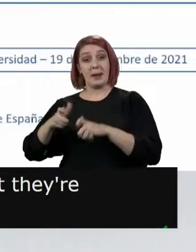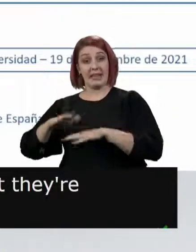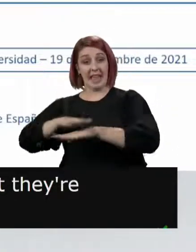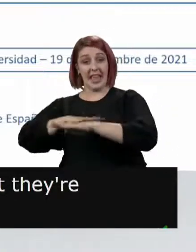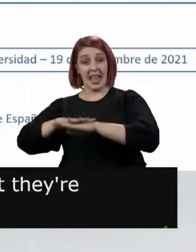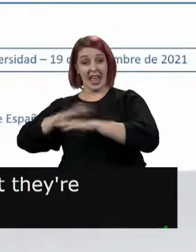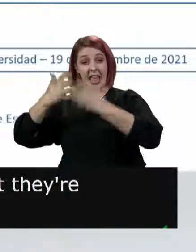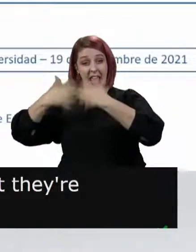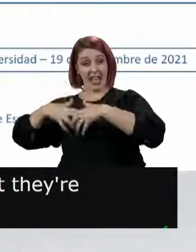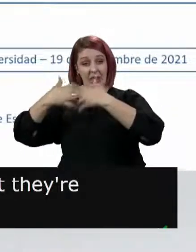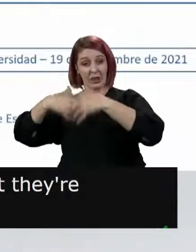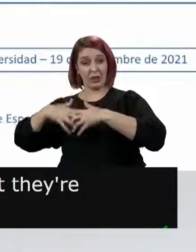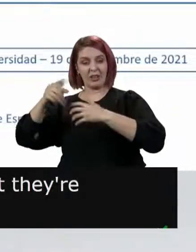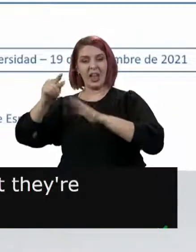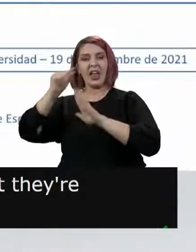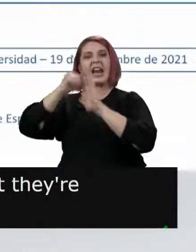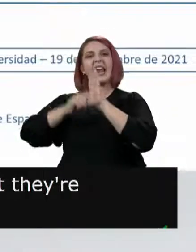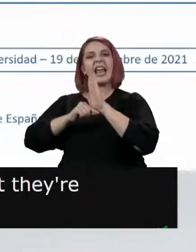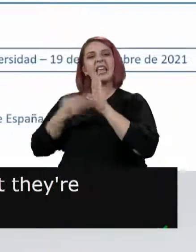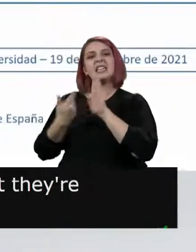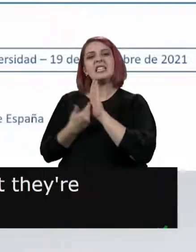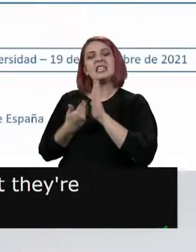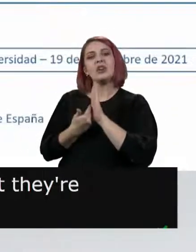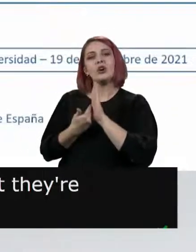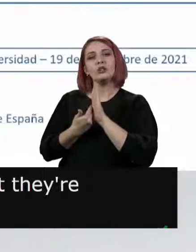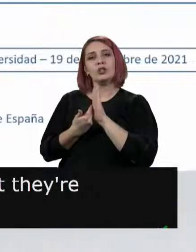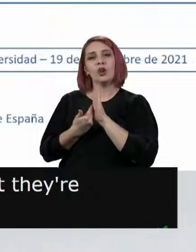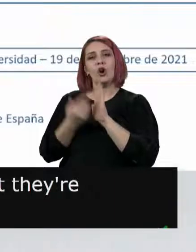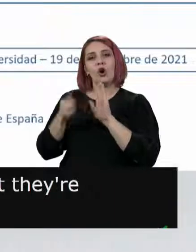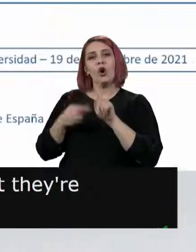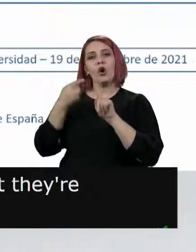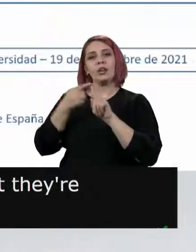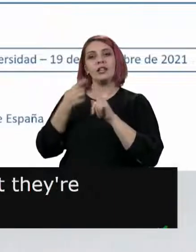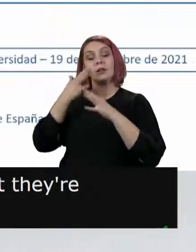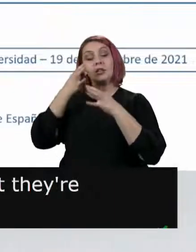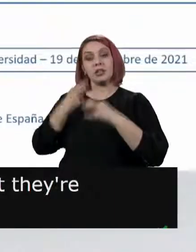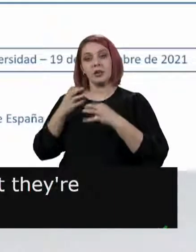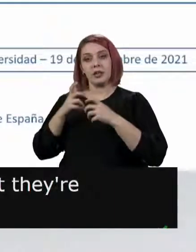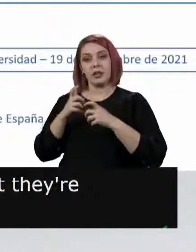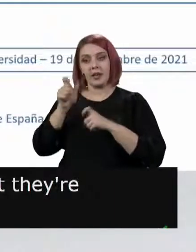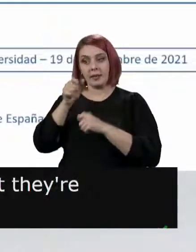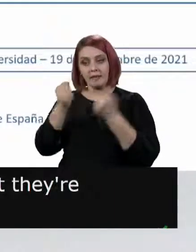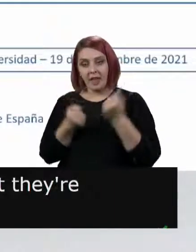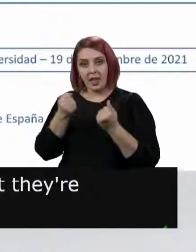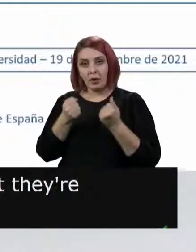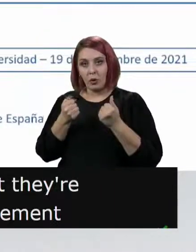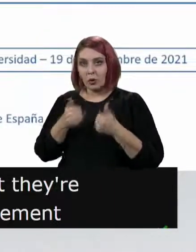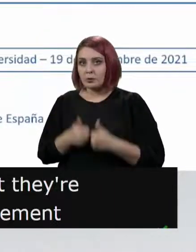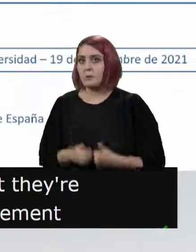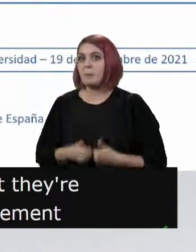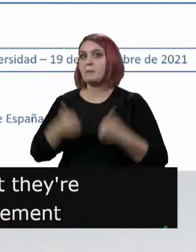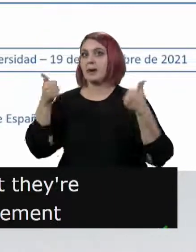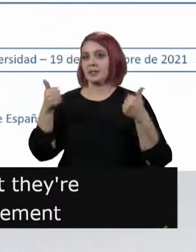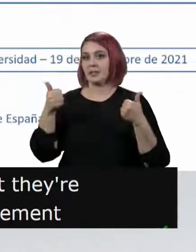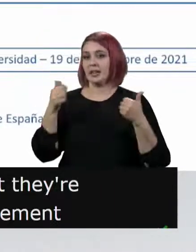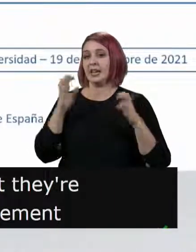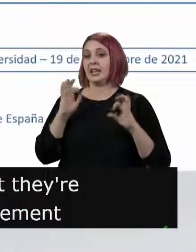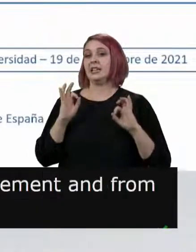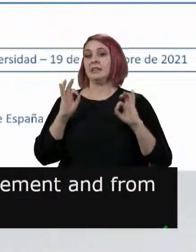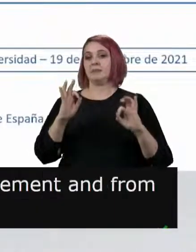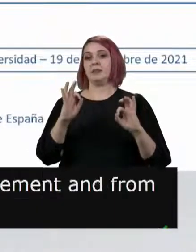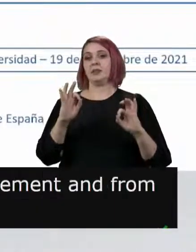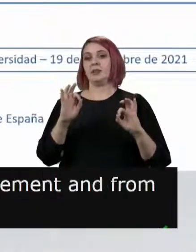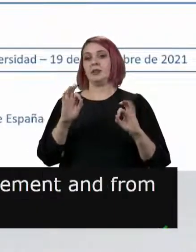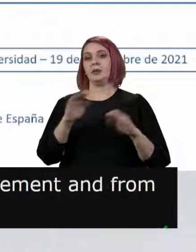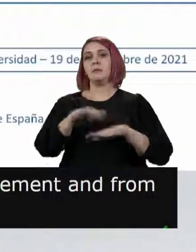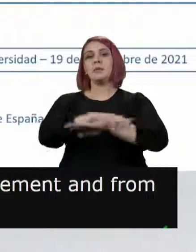From the side of traffic management and from industry regarding the requirements to increase safety in the